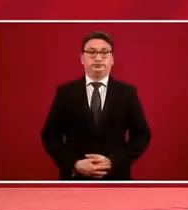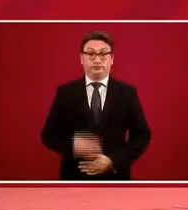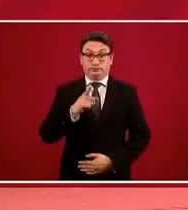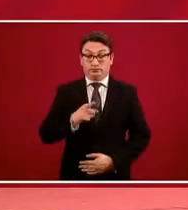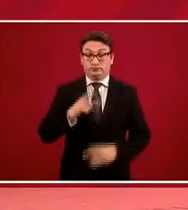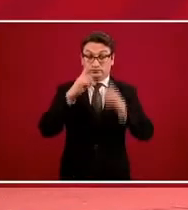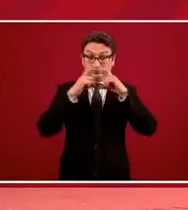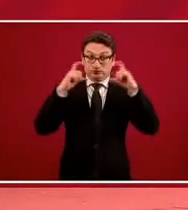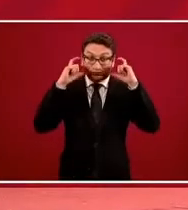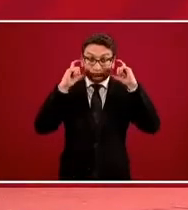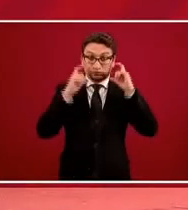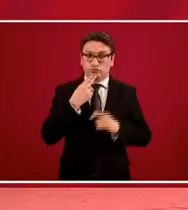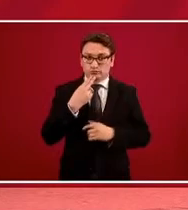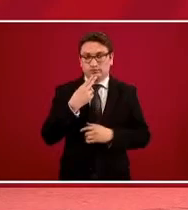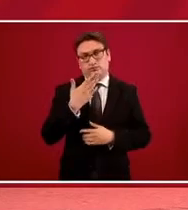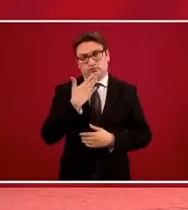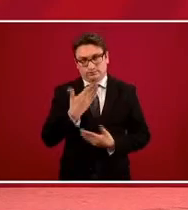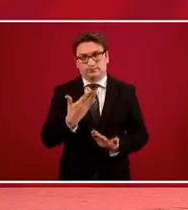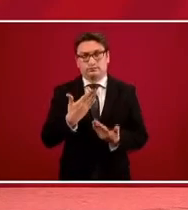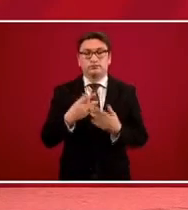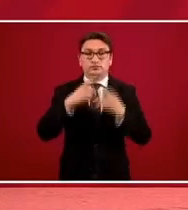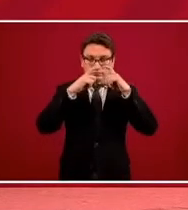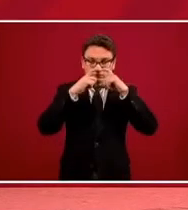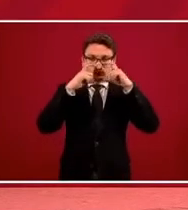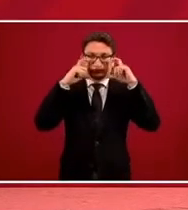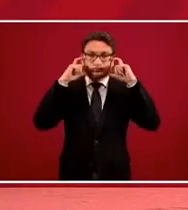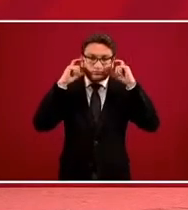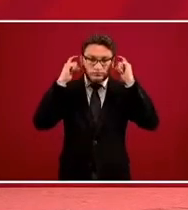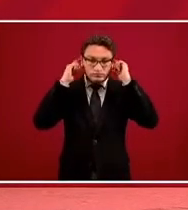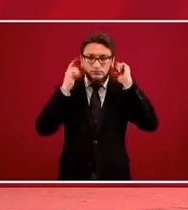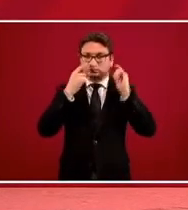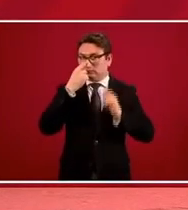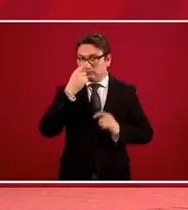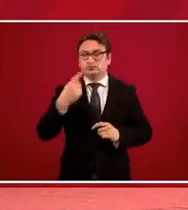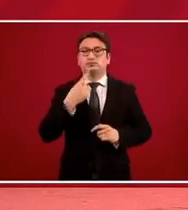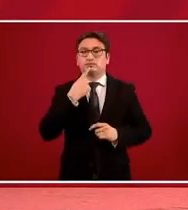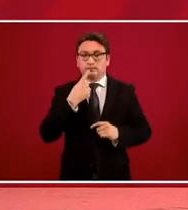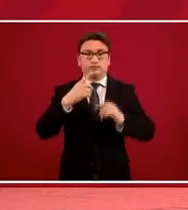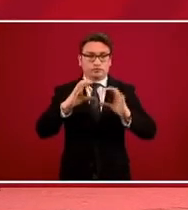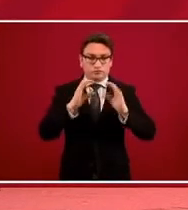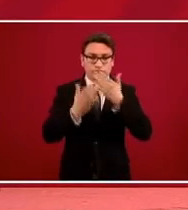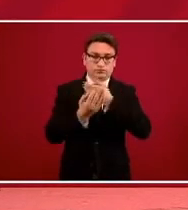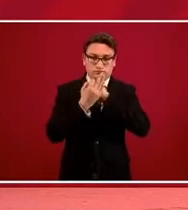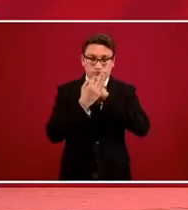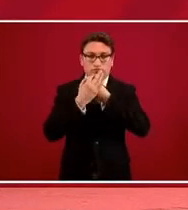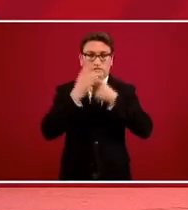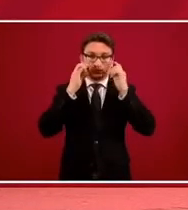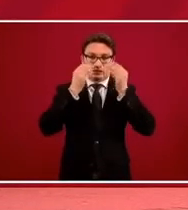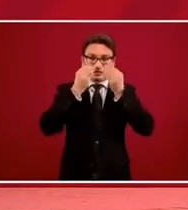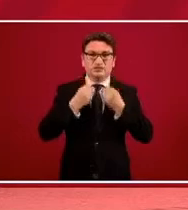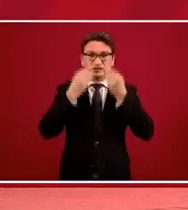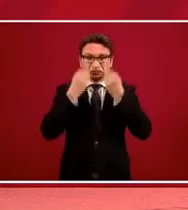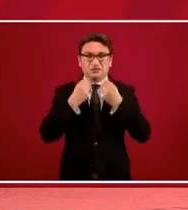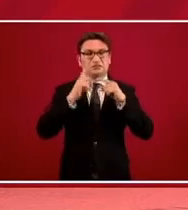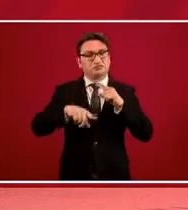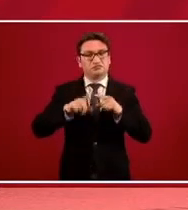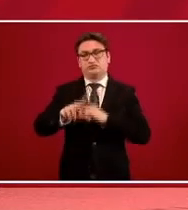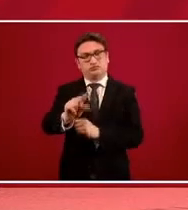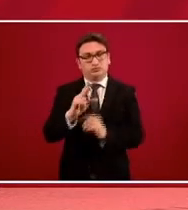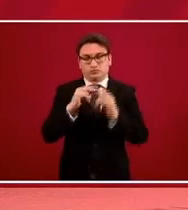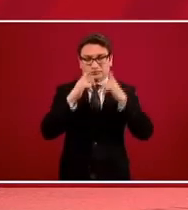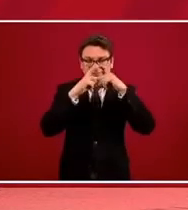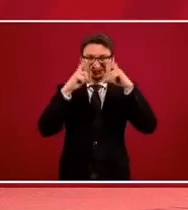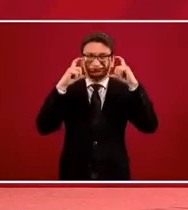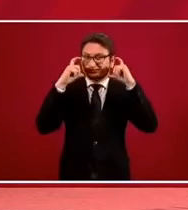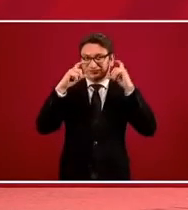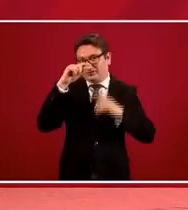right to your face. It should cover your mouth and your nose, and you shouldn't be touching it at any time. It is not easy